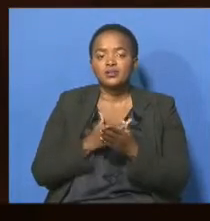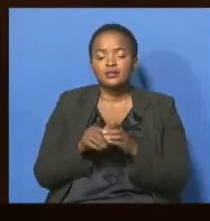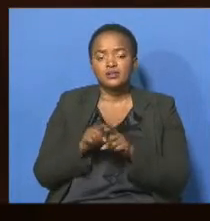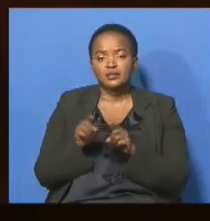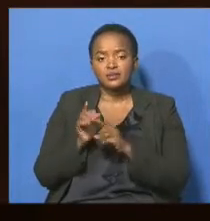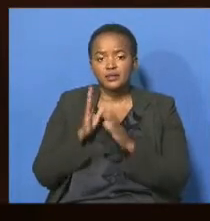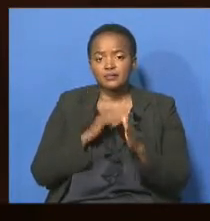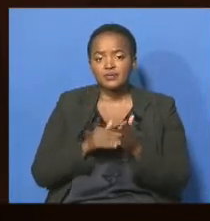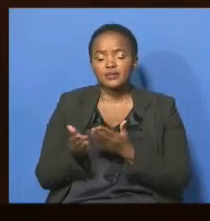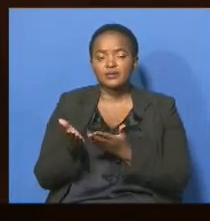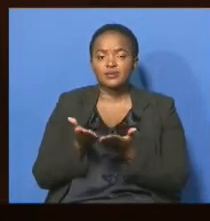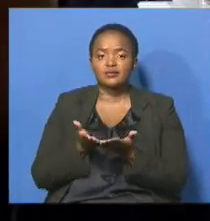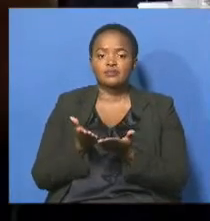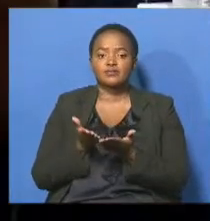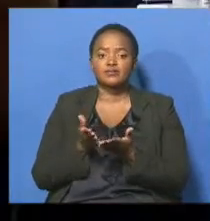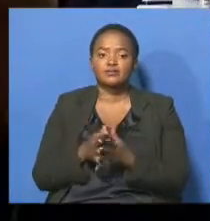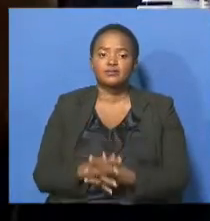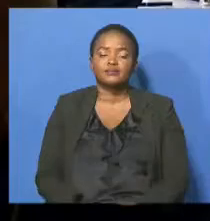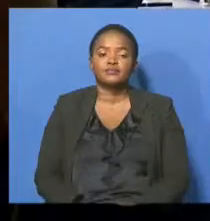objectives and same vision.